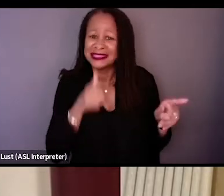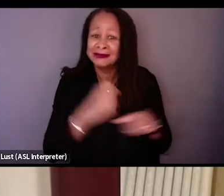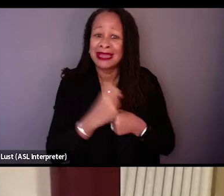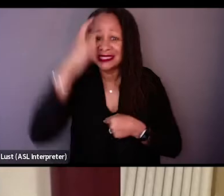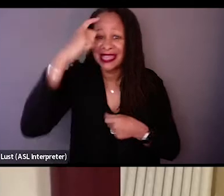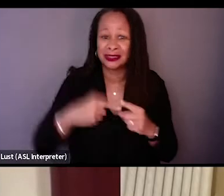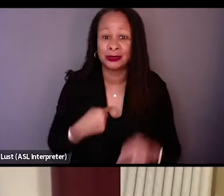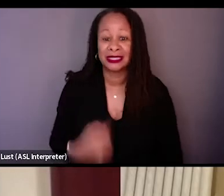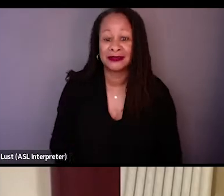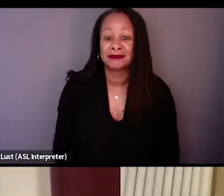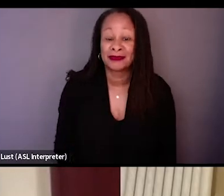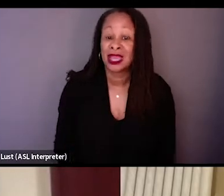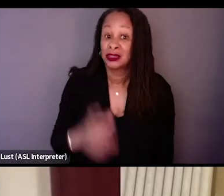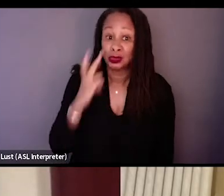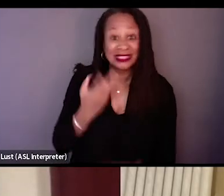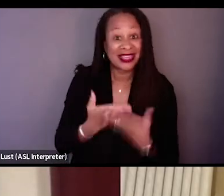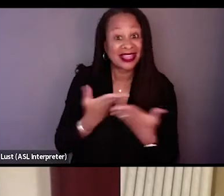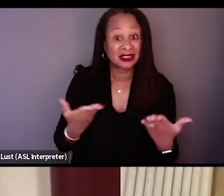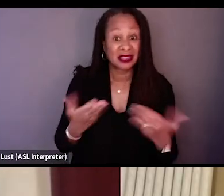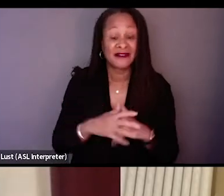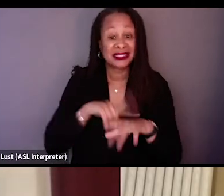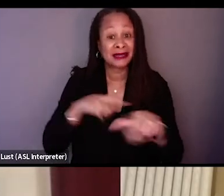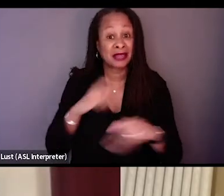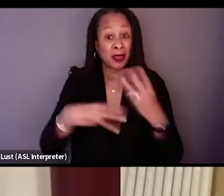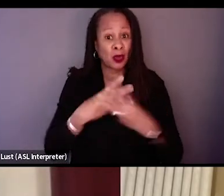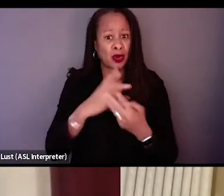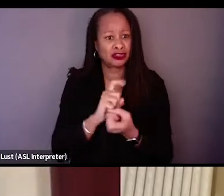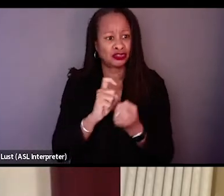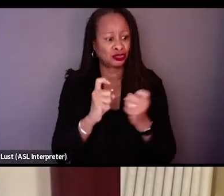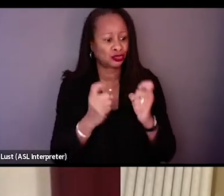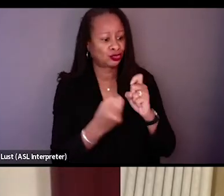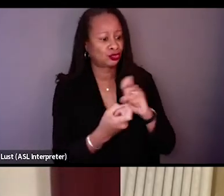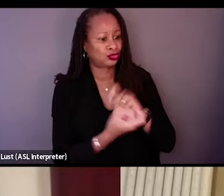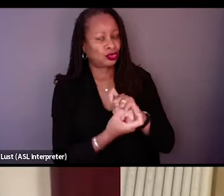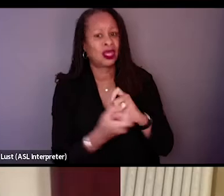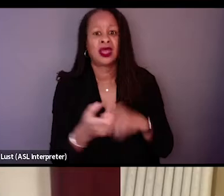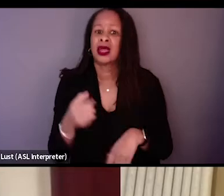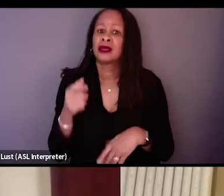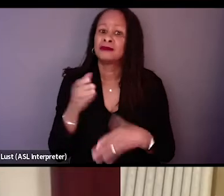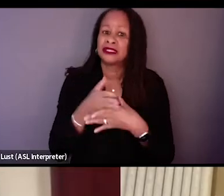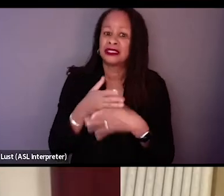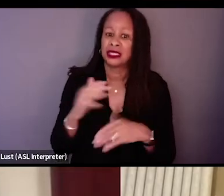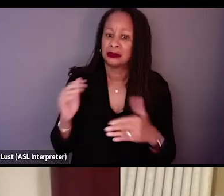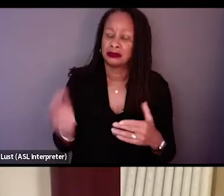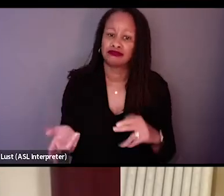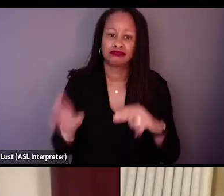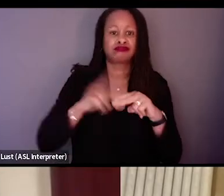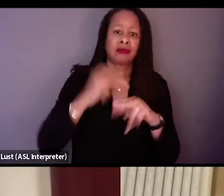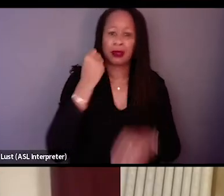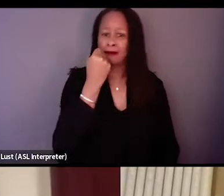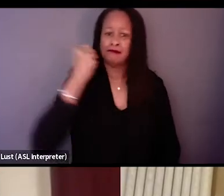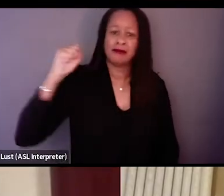so to see that stuff at the same time that the world is changing, that between the rise of the militant